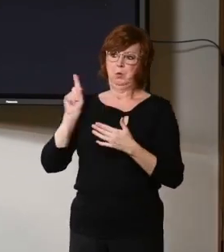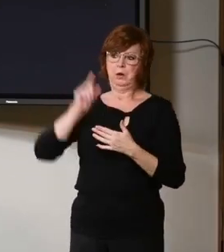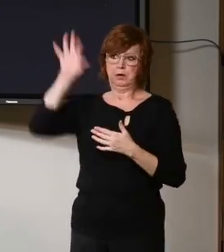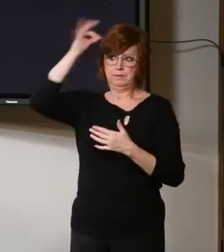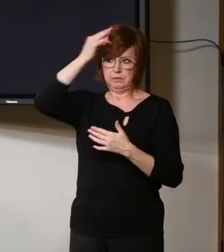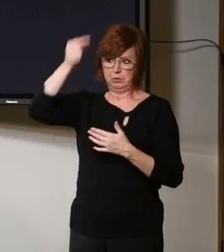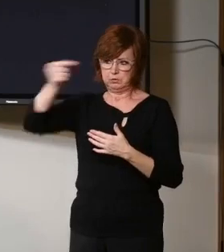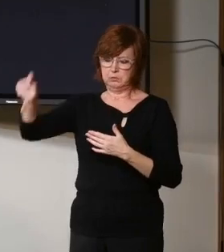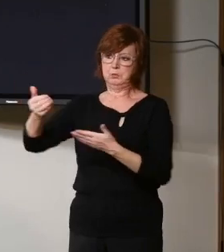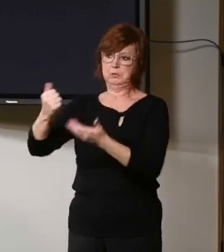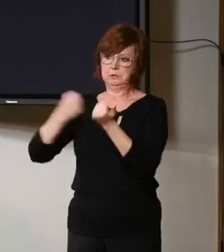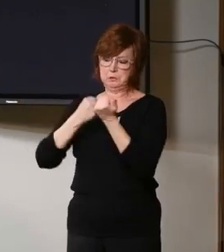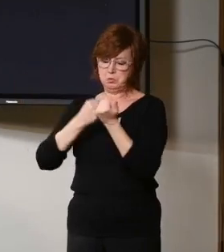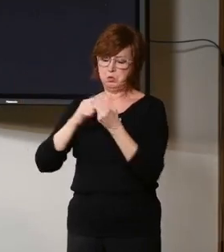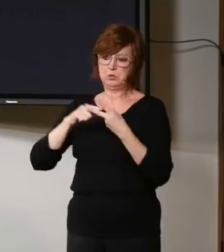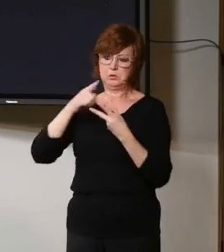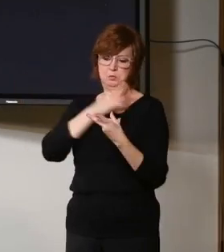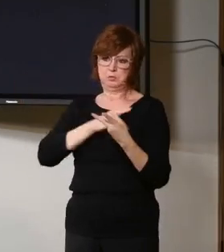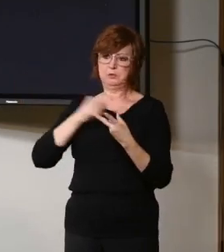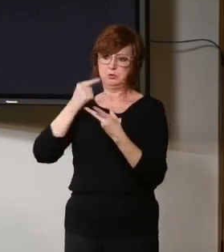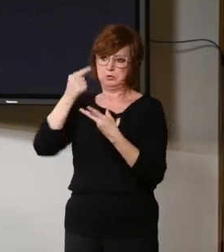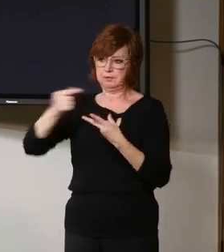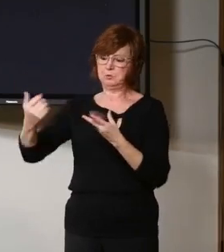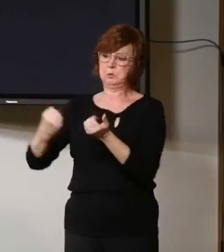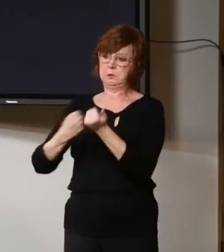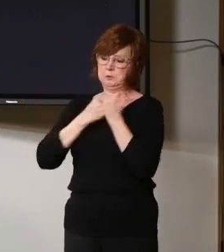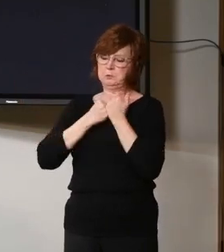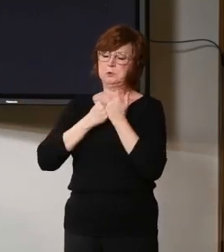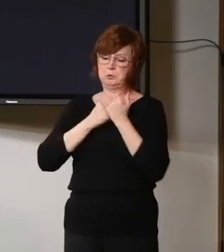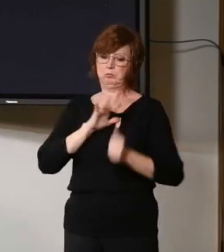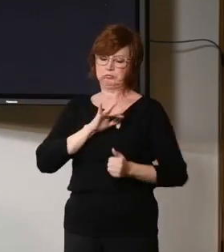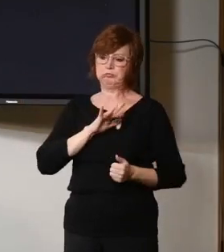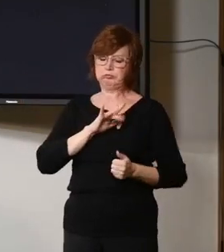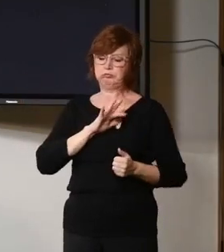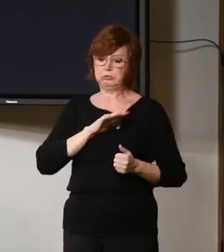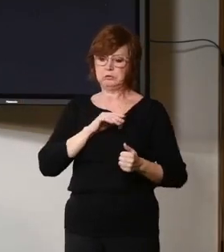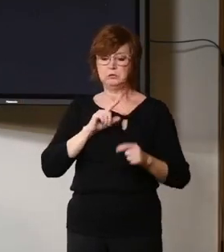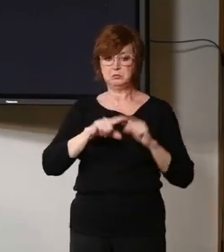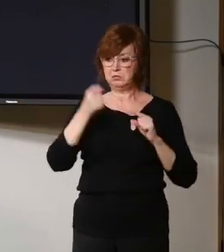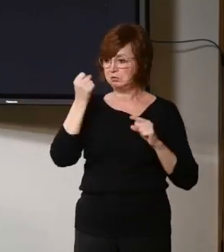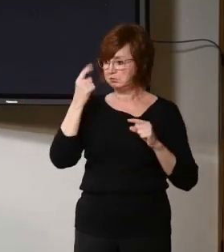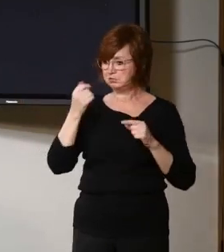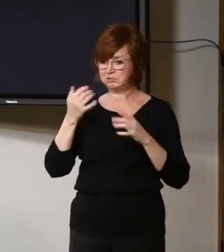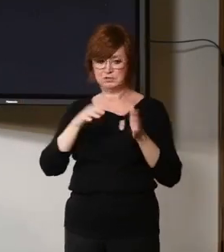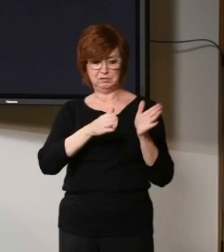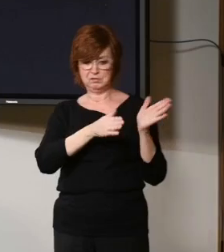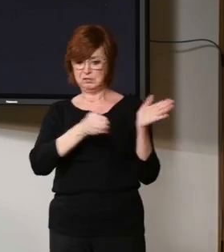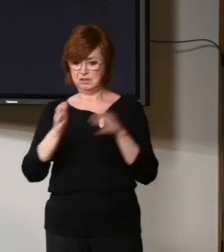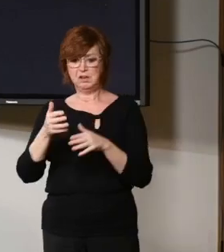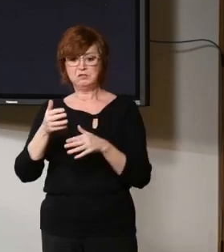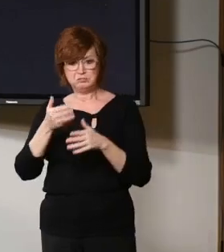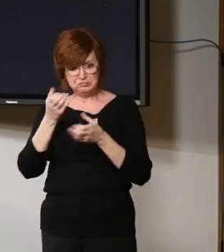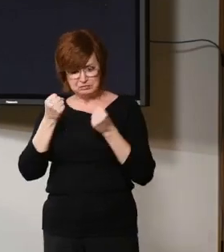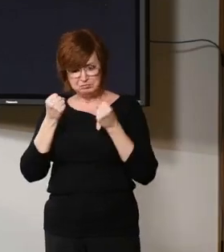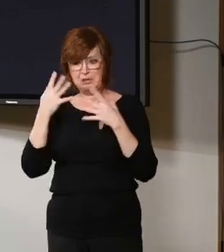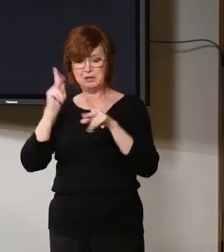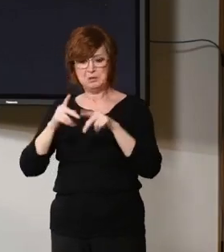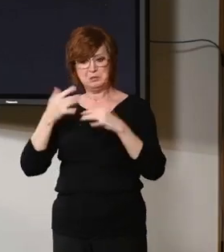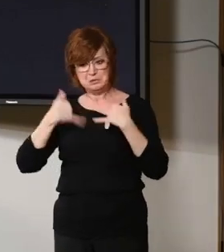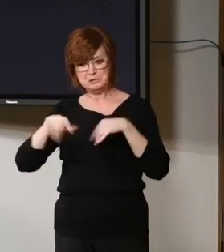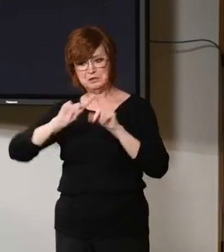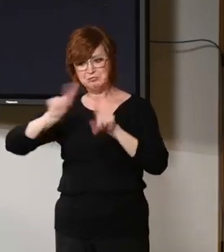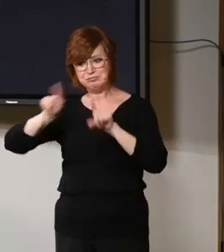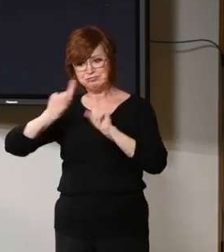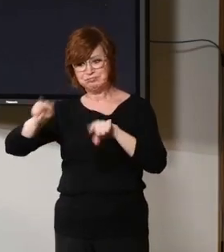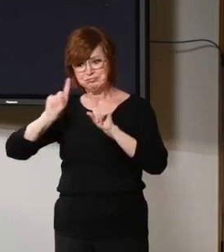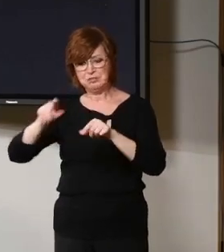get help. But we also have to understand that there are many people who continue to work and have to work. That